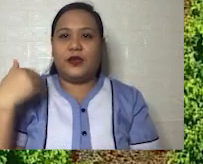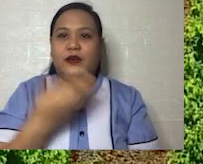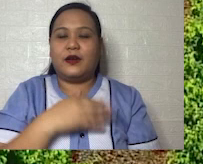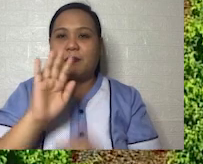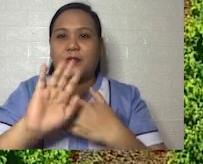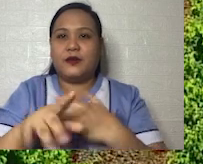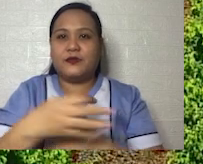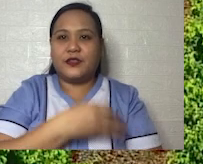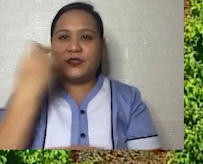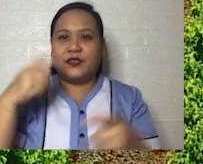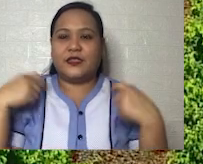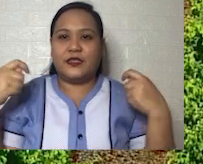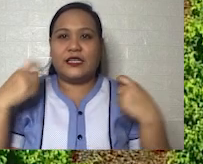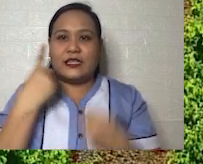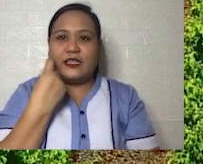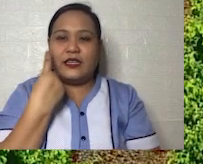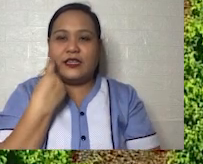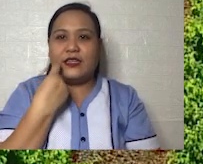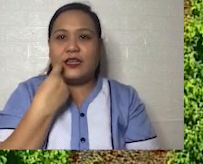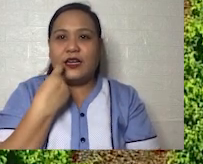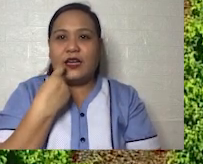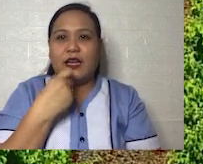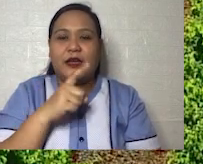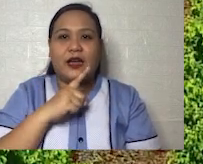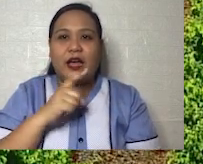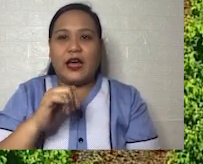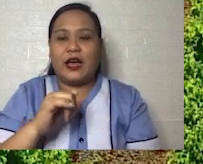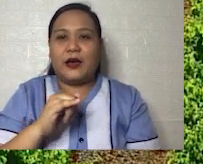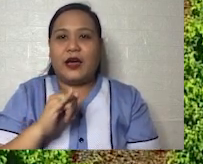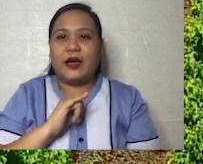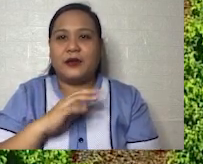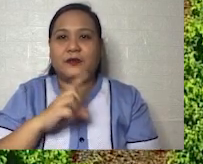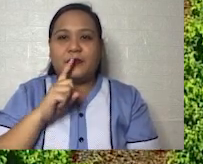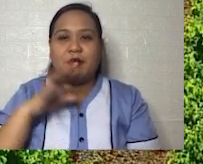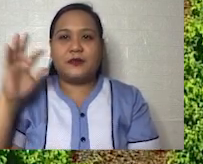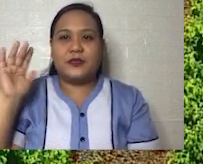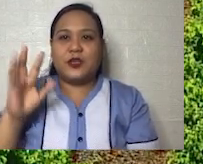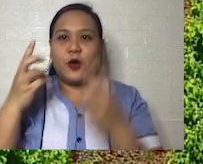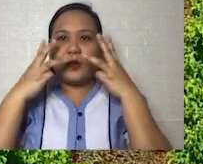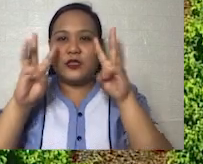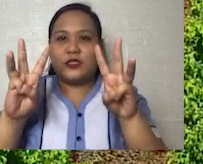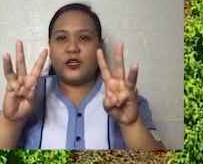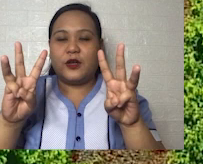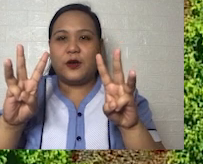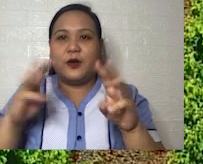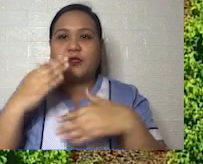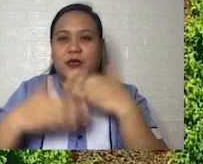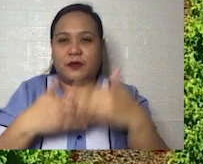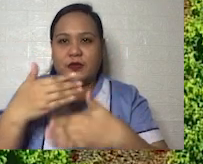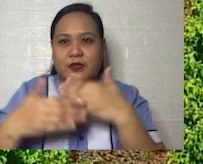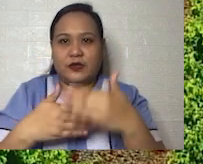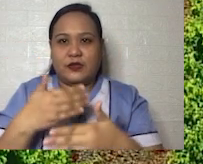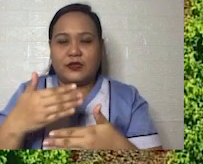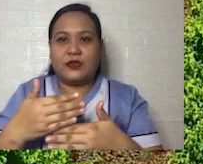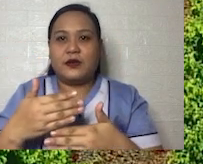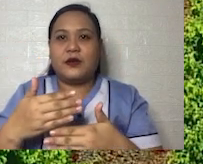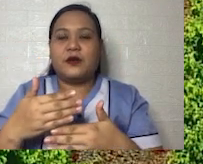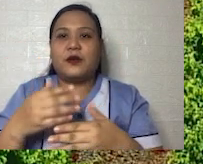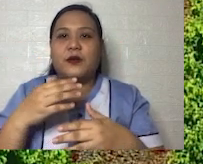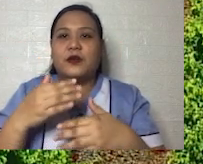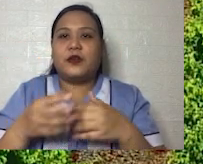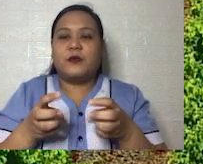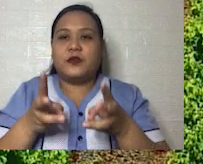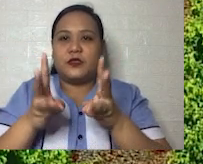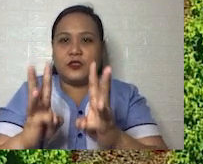And we're back, Fernandino Teens. A while ago, I promised that you will watch the step-by-step procedure in